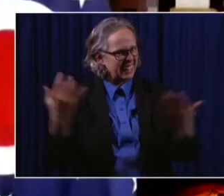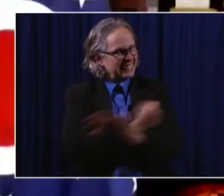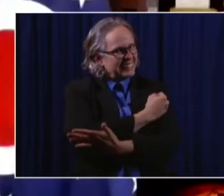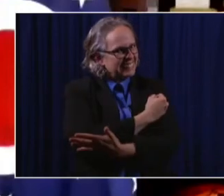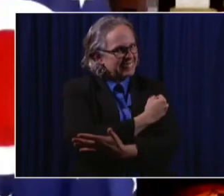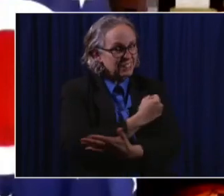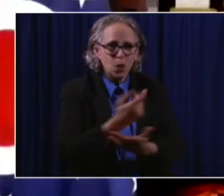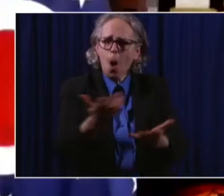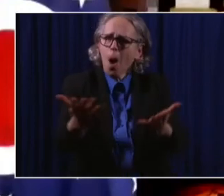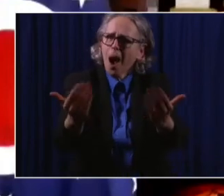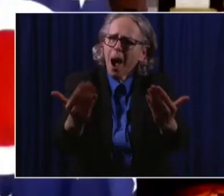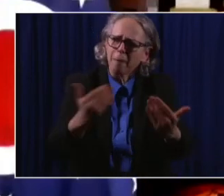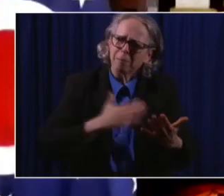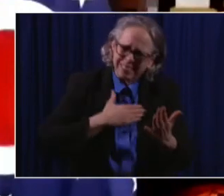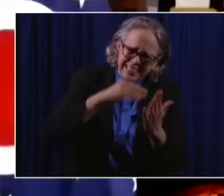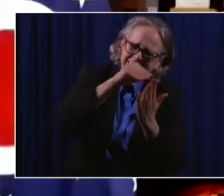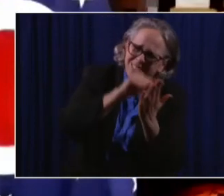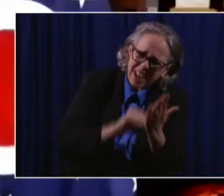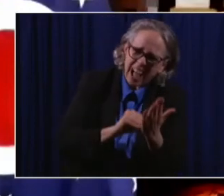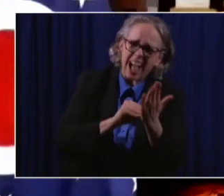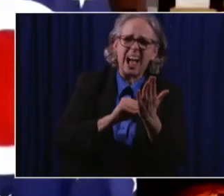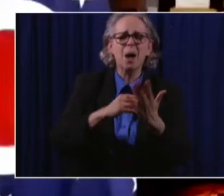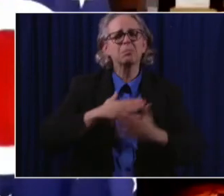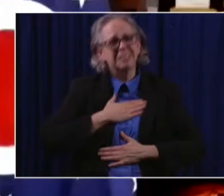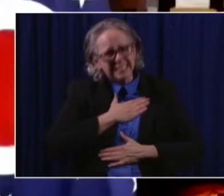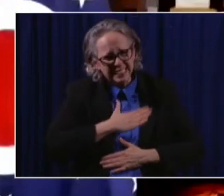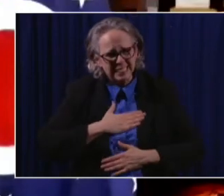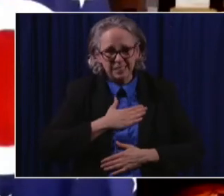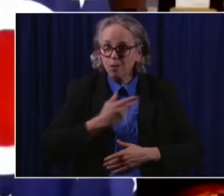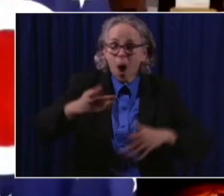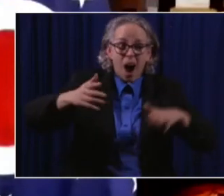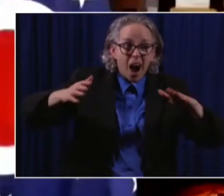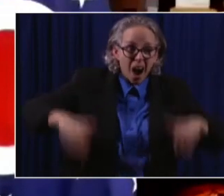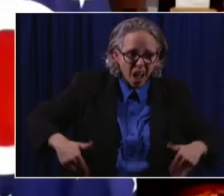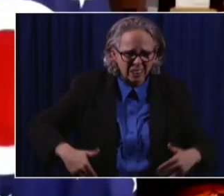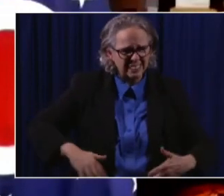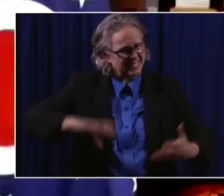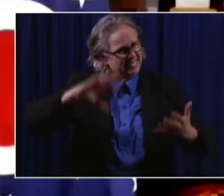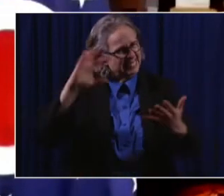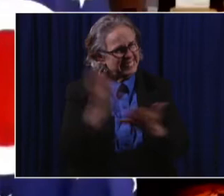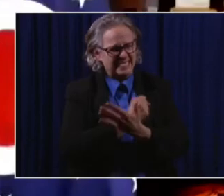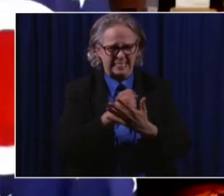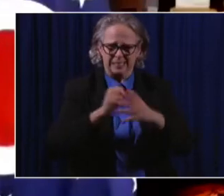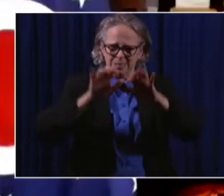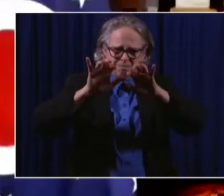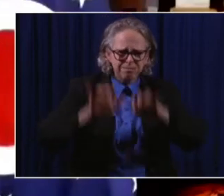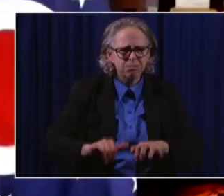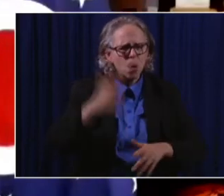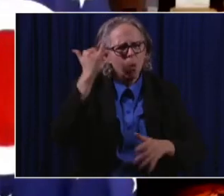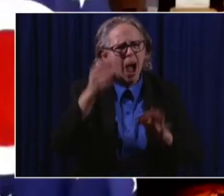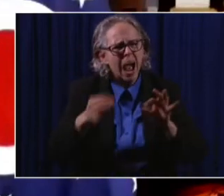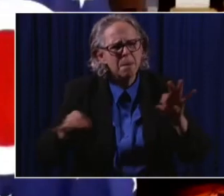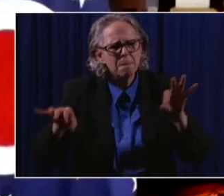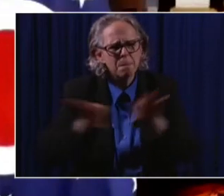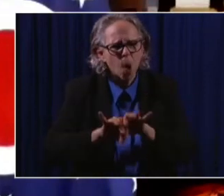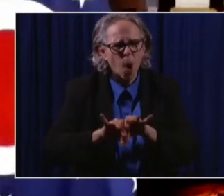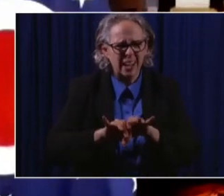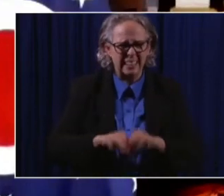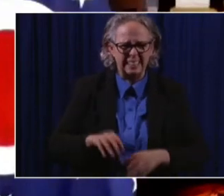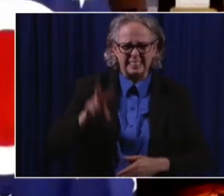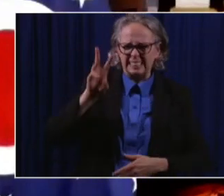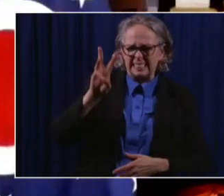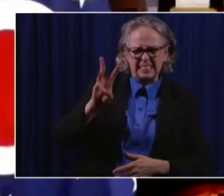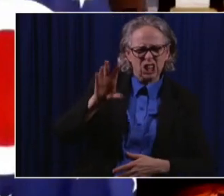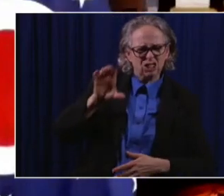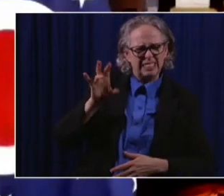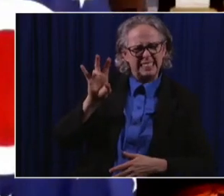you counted. Today's the last day to do it. It determines how $675 billion in federal